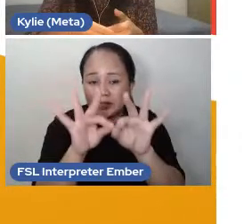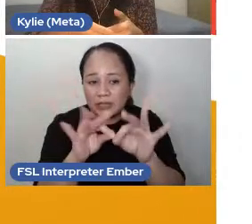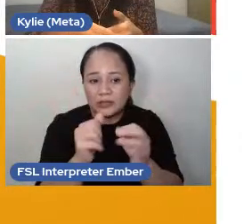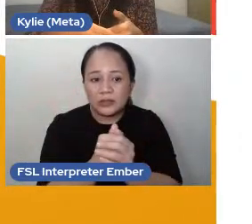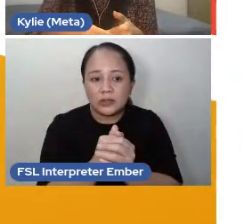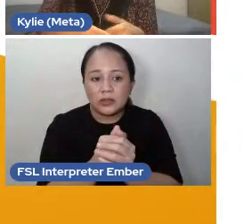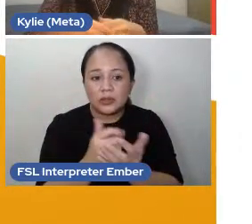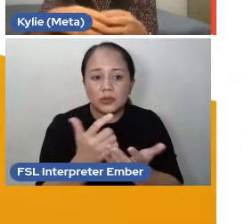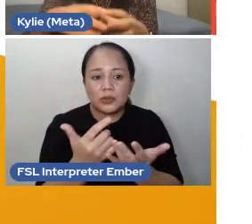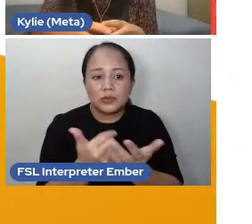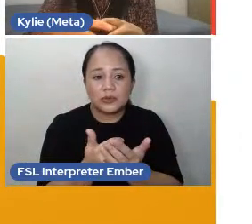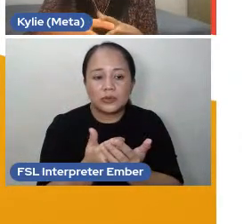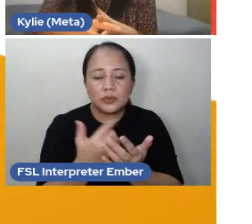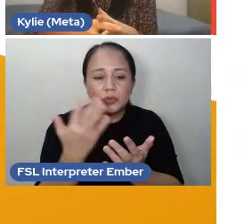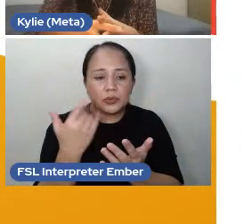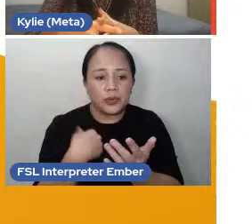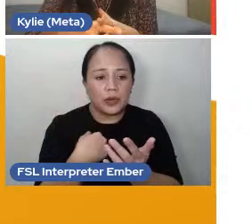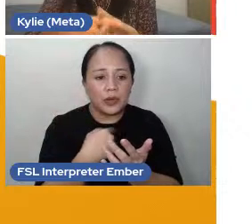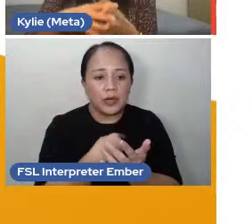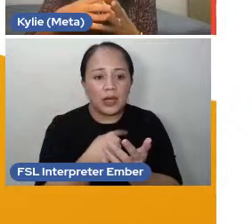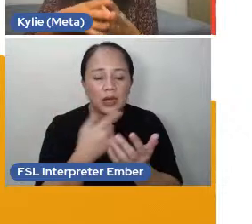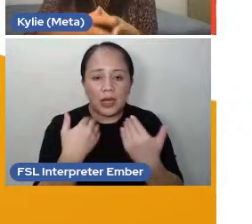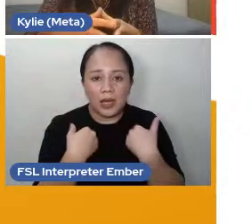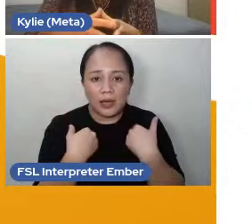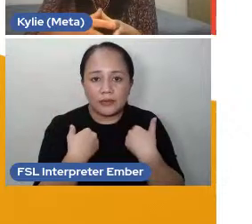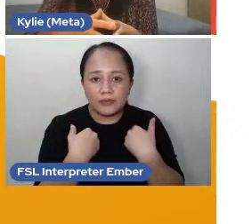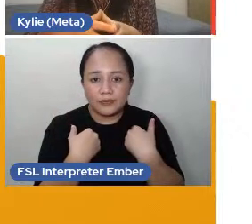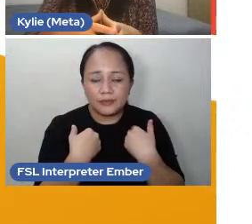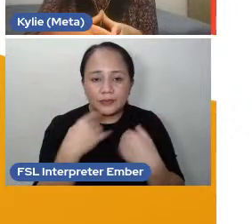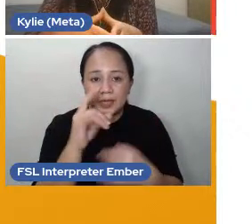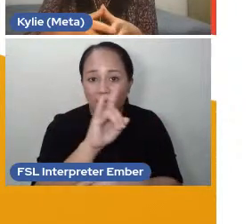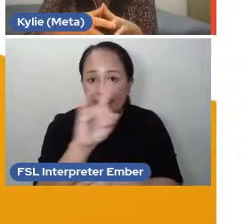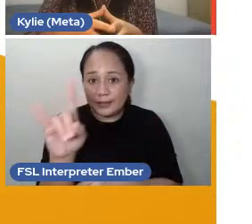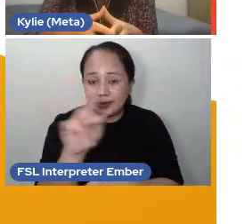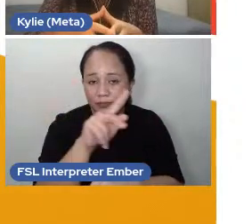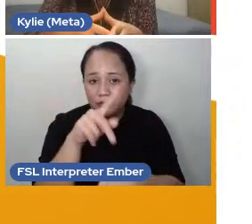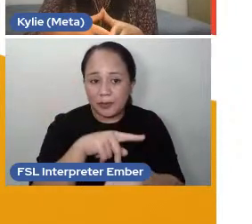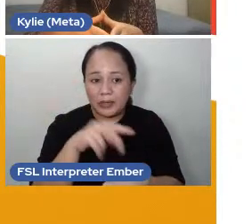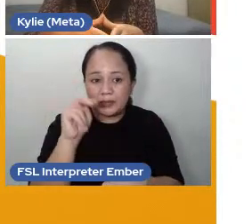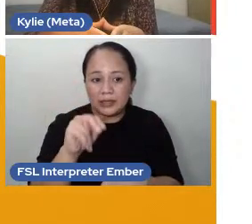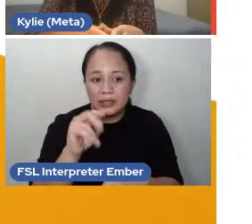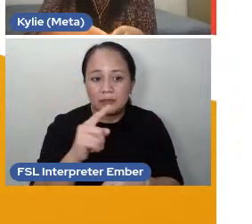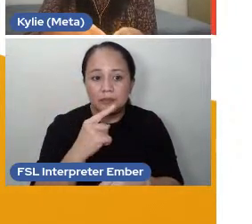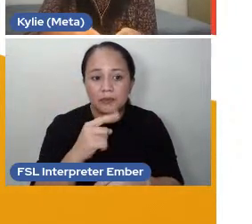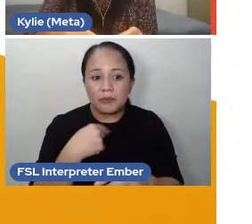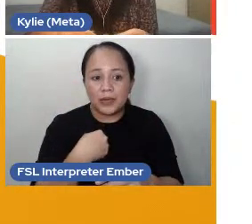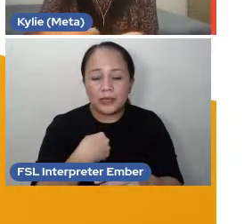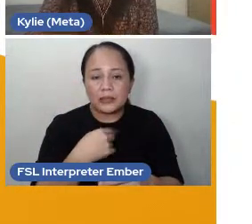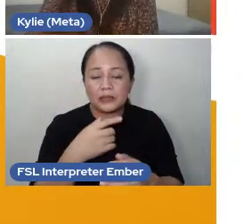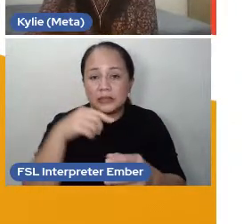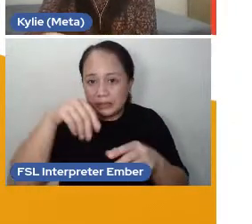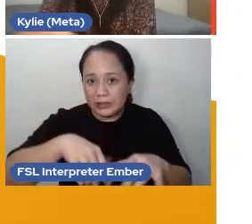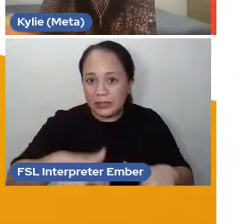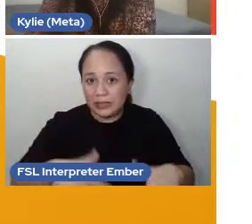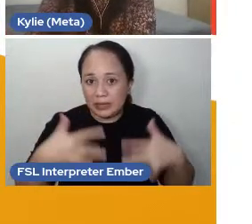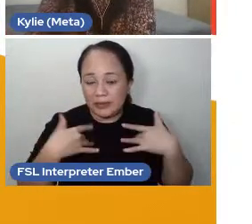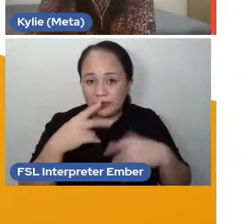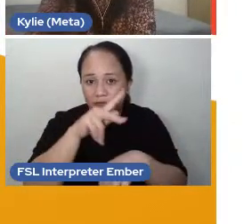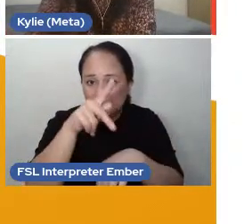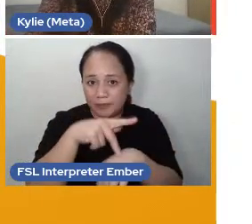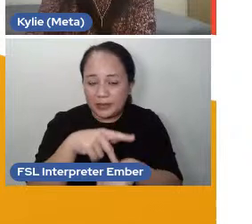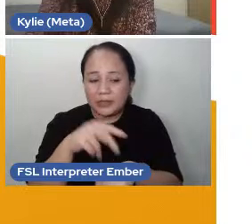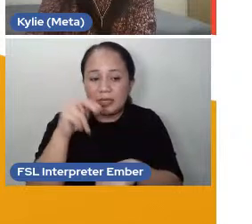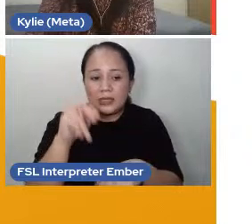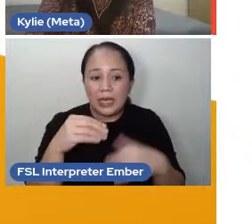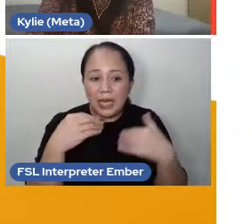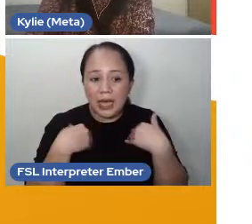foreign interference. So in order to run political ads in the Philippines, you need to be physically based in the Philippines, and you need to have a